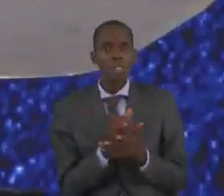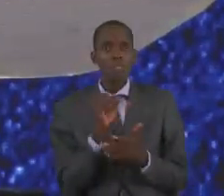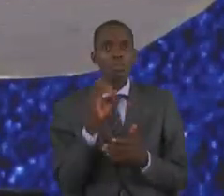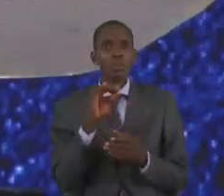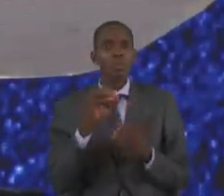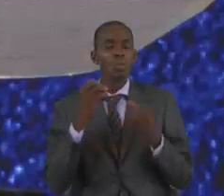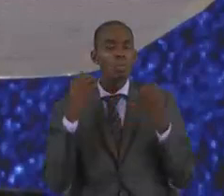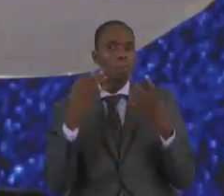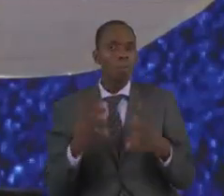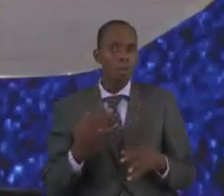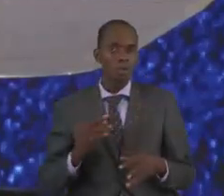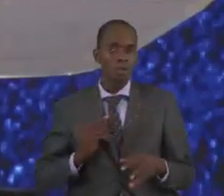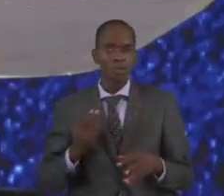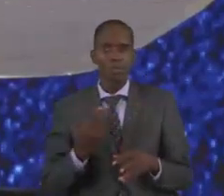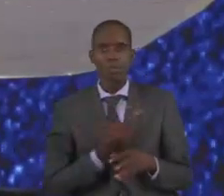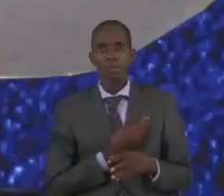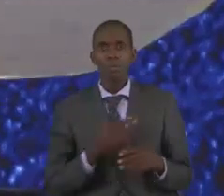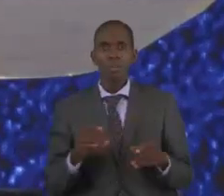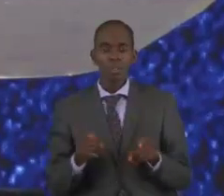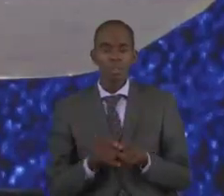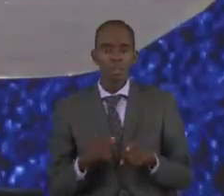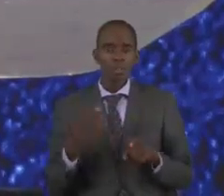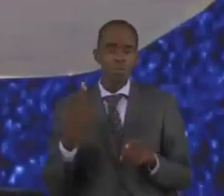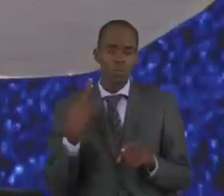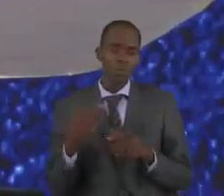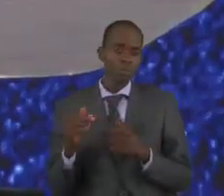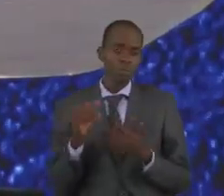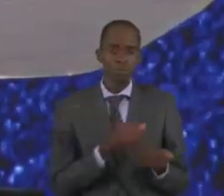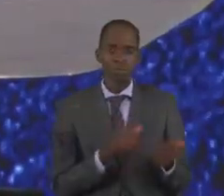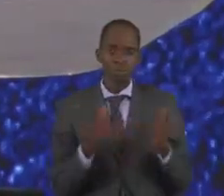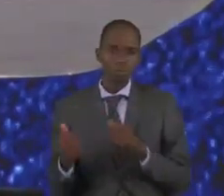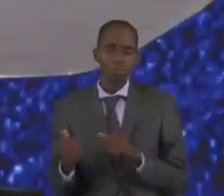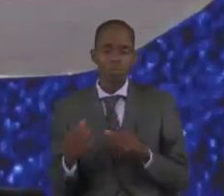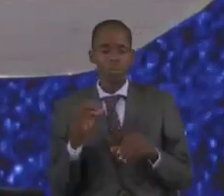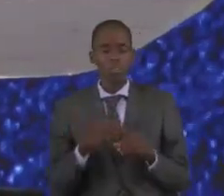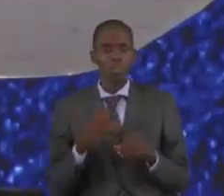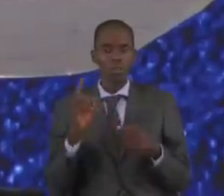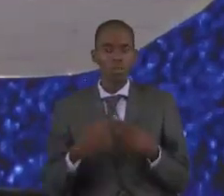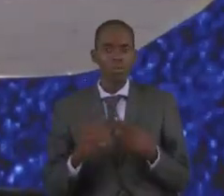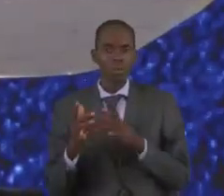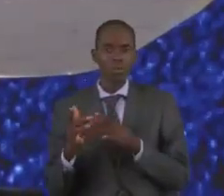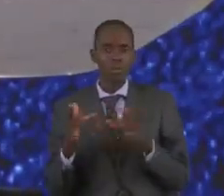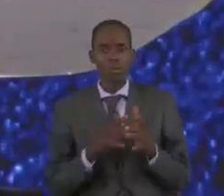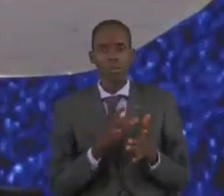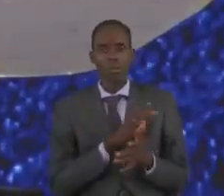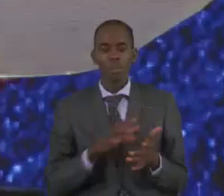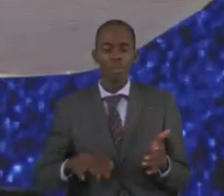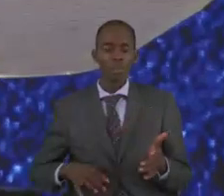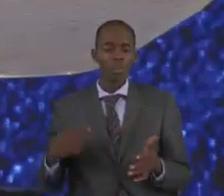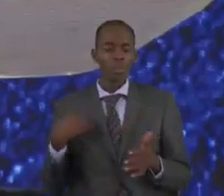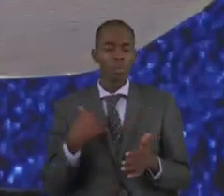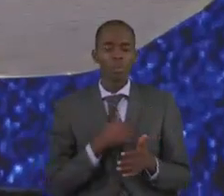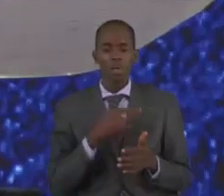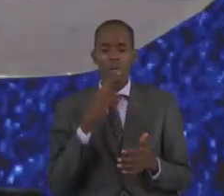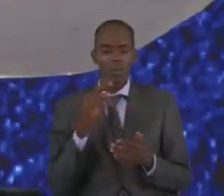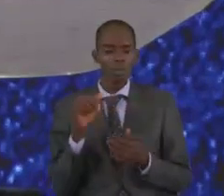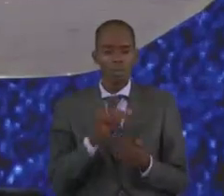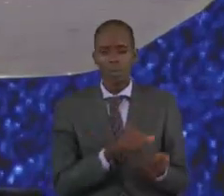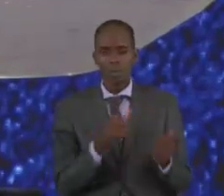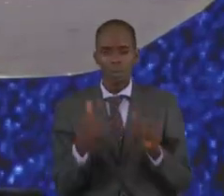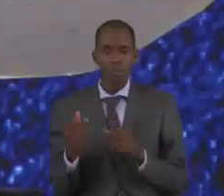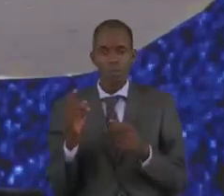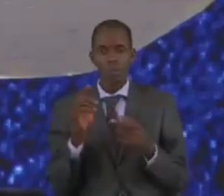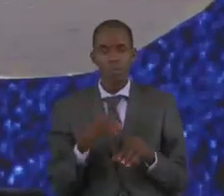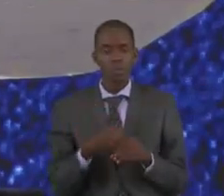many of us as were baptized into Jesus Christ were baptized into